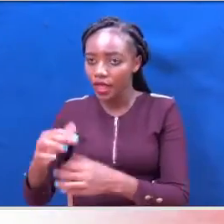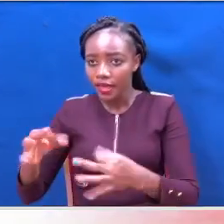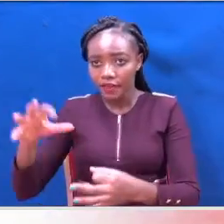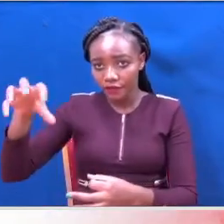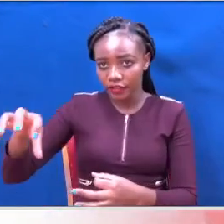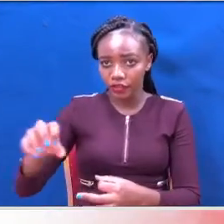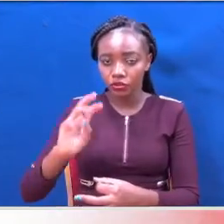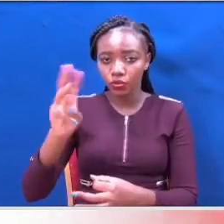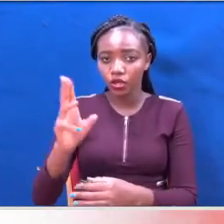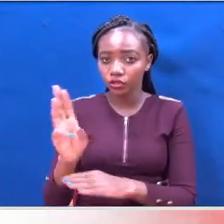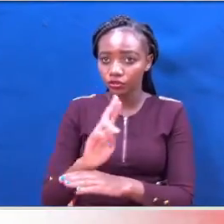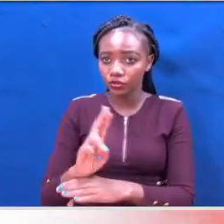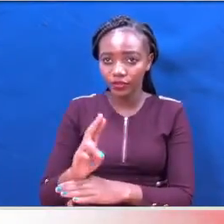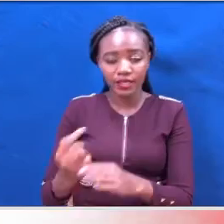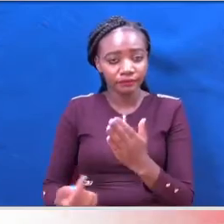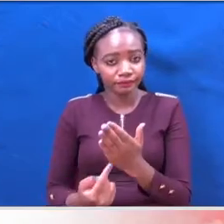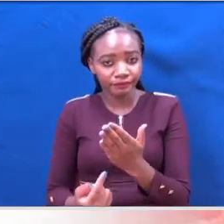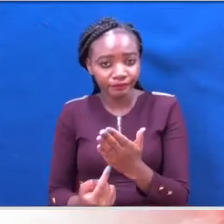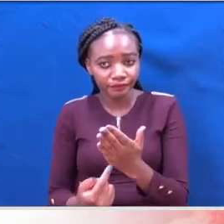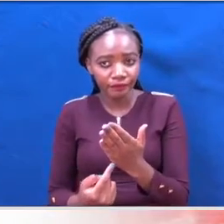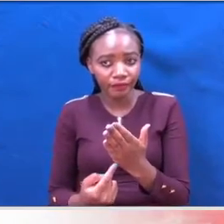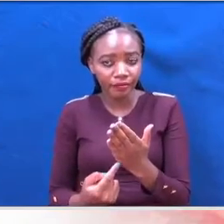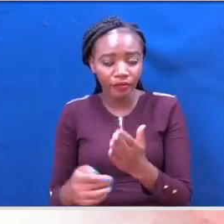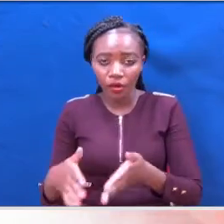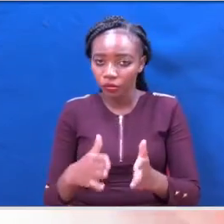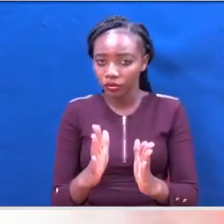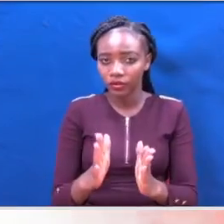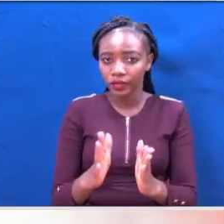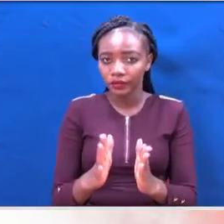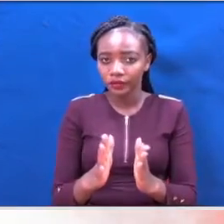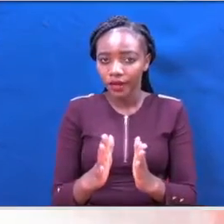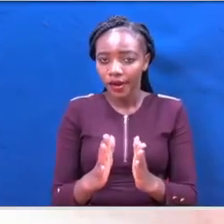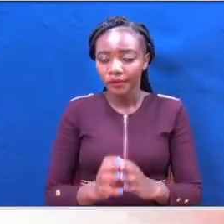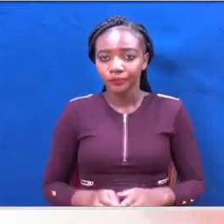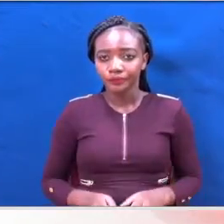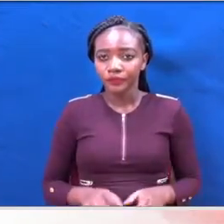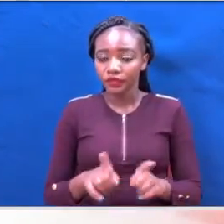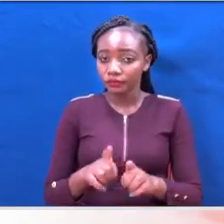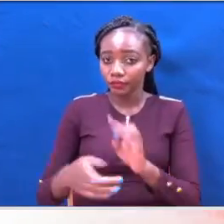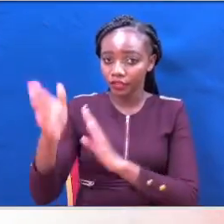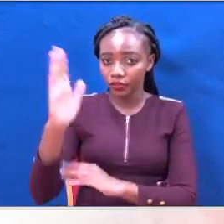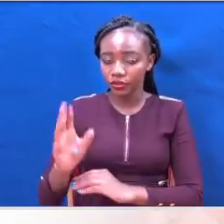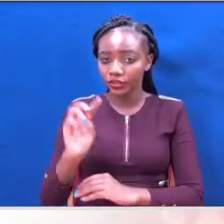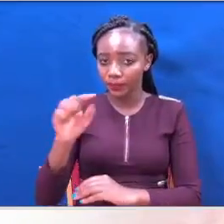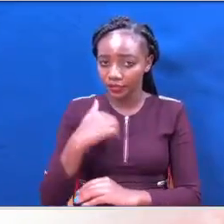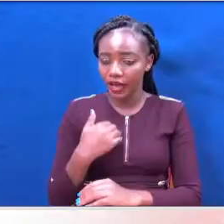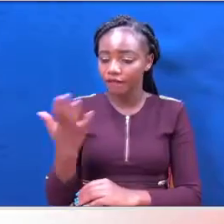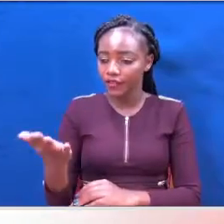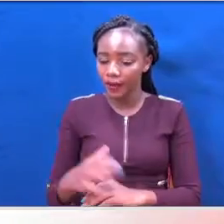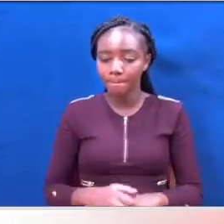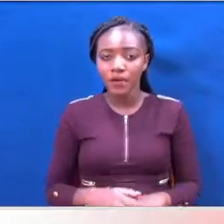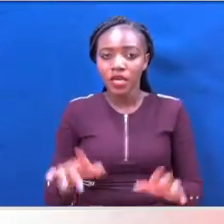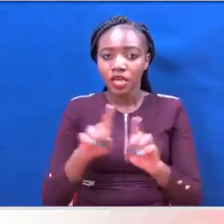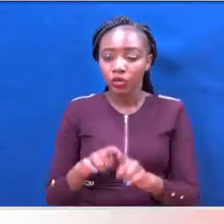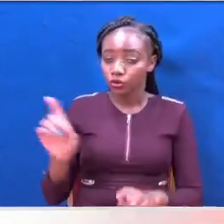an electronic drop-off and pickup system, the pickup alone, and security enforcement within the terminus. The Green